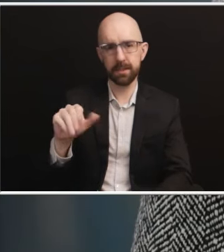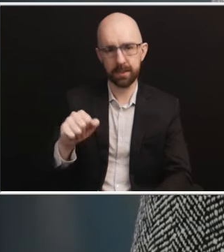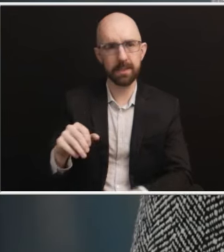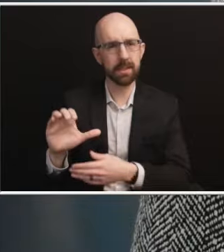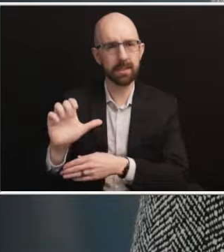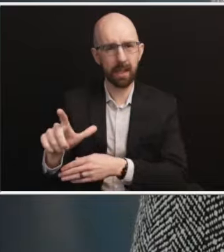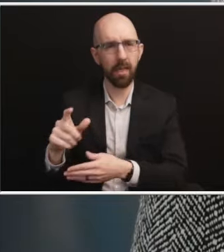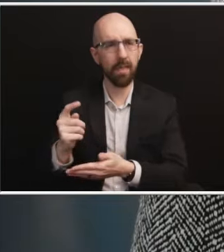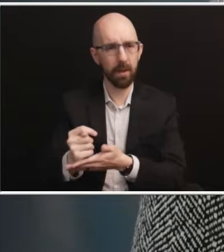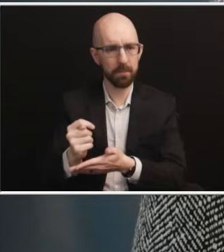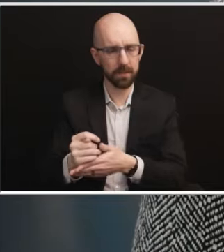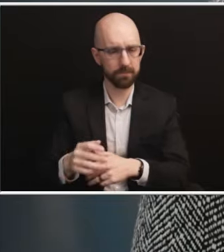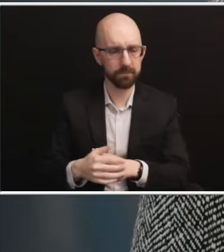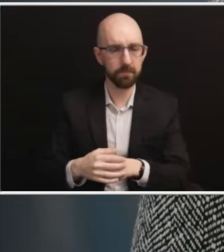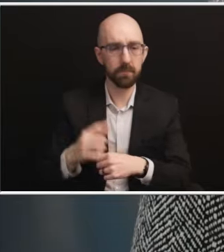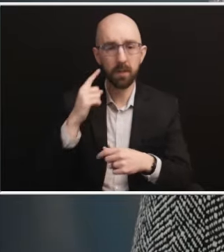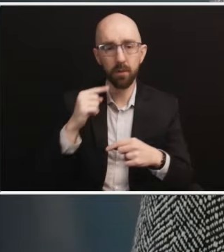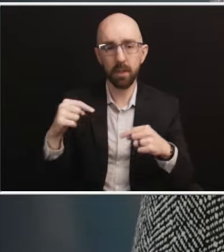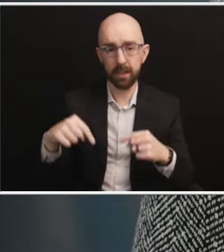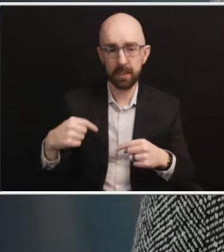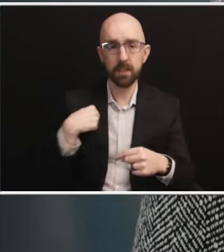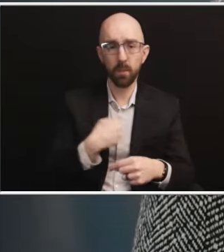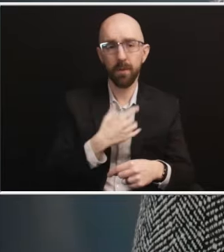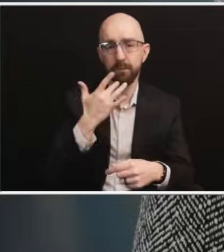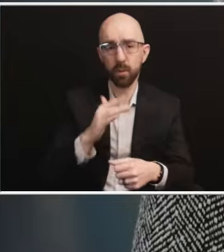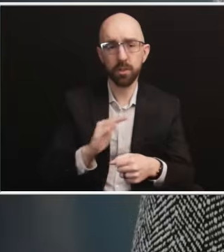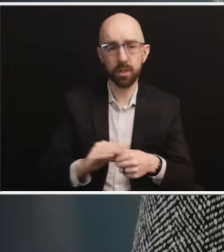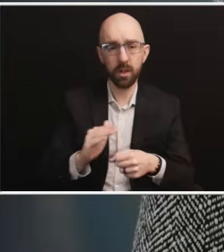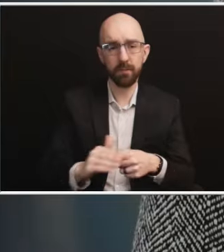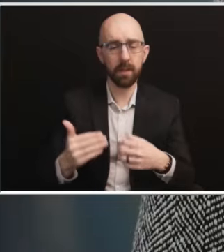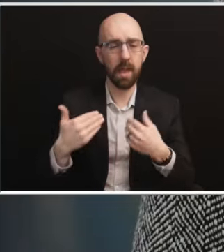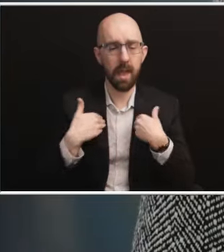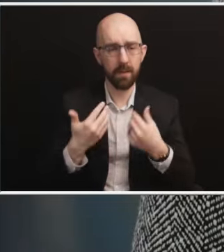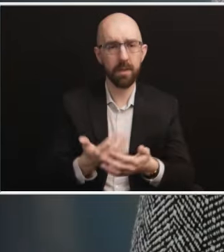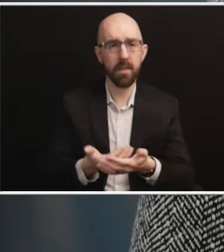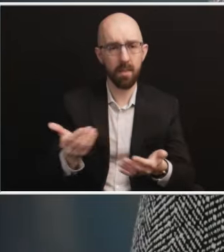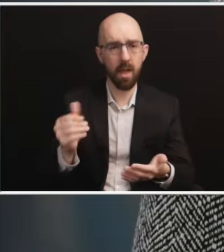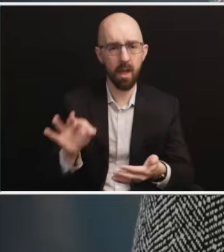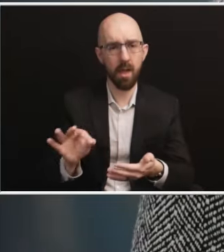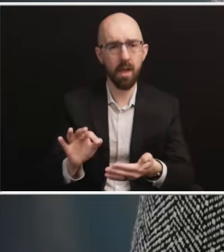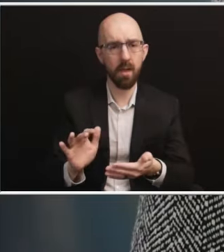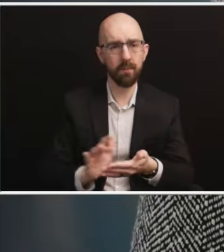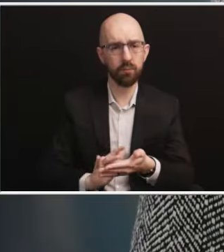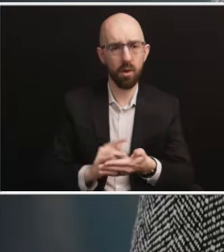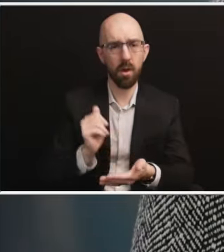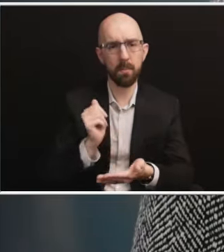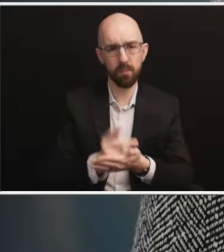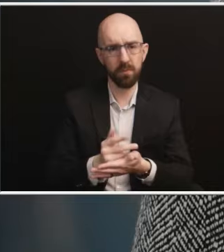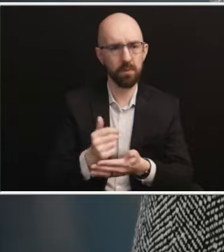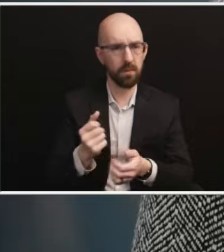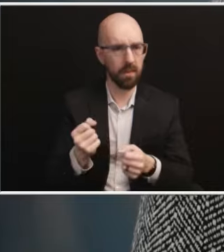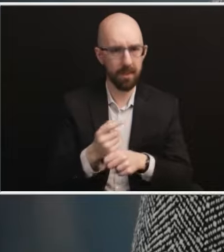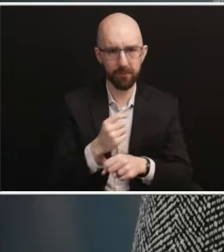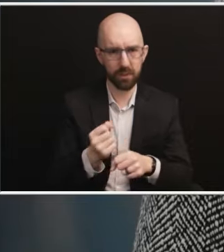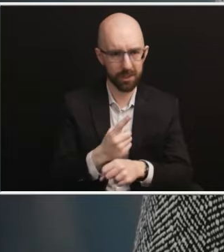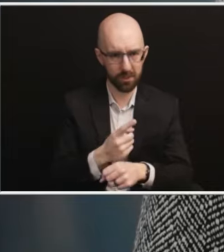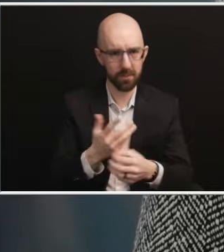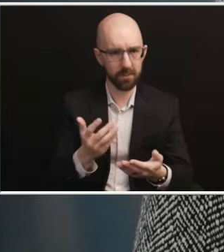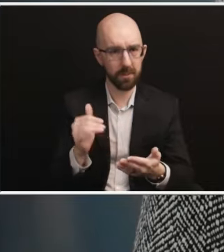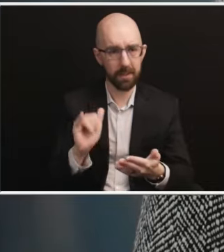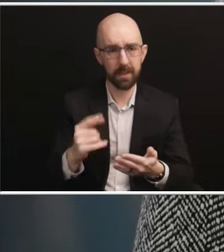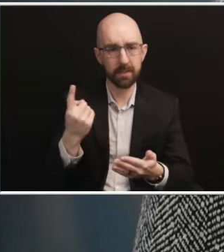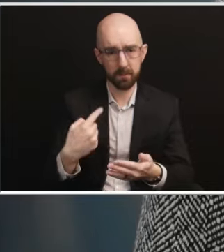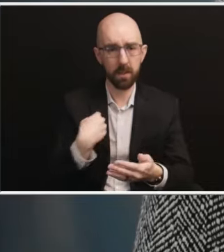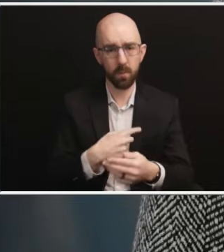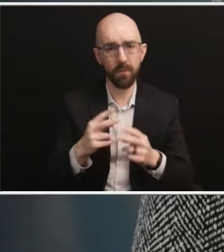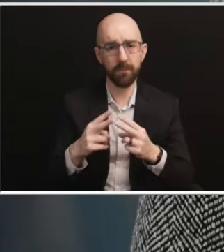we are fortunate enough to have a lot of drug approvals every single year. That is something we're very, very used